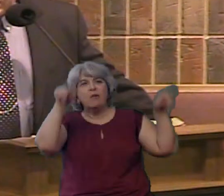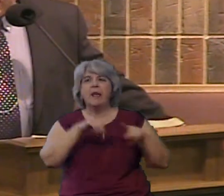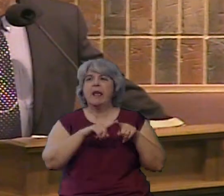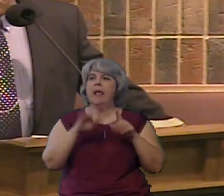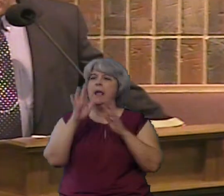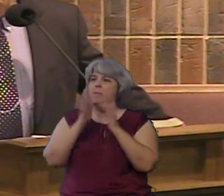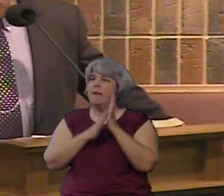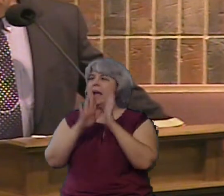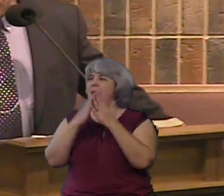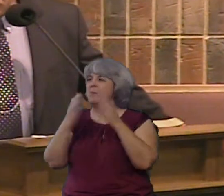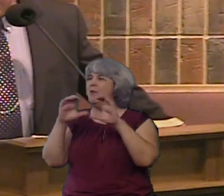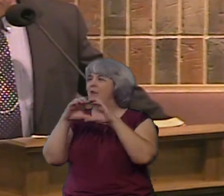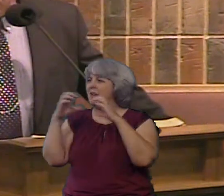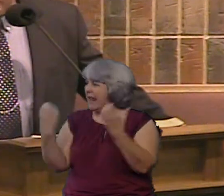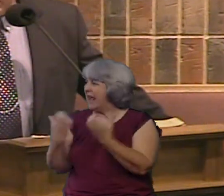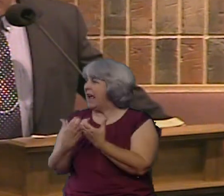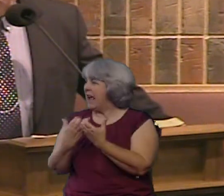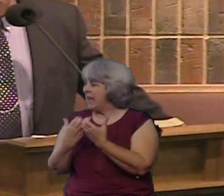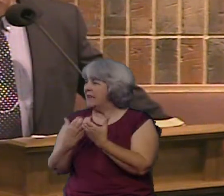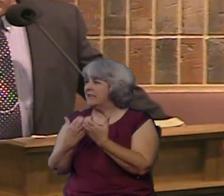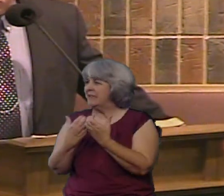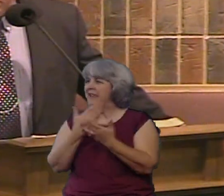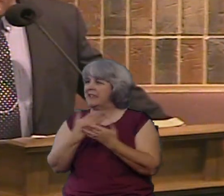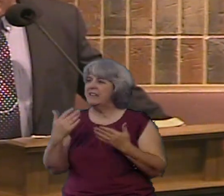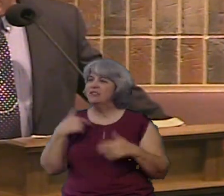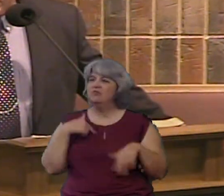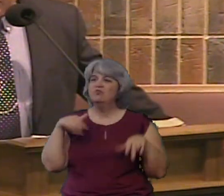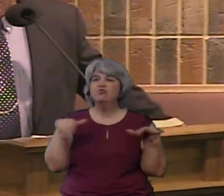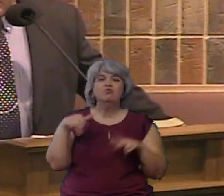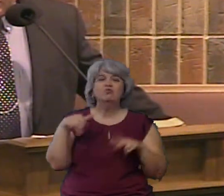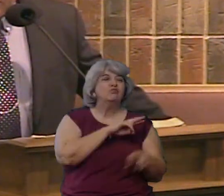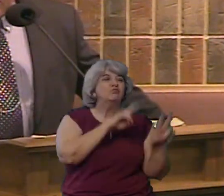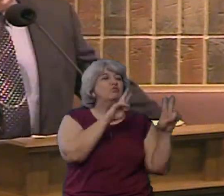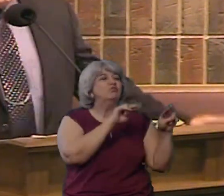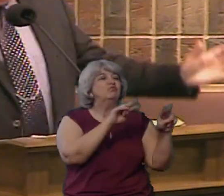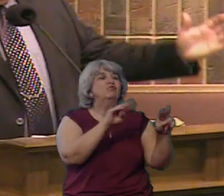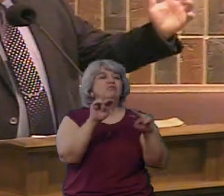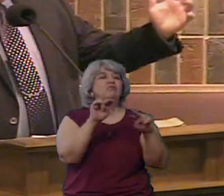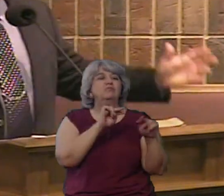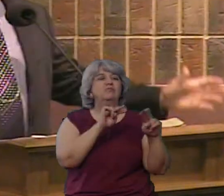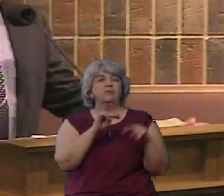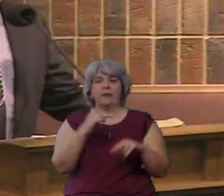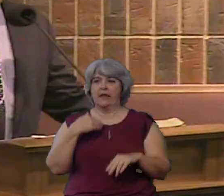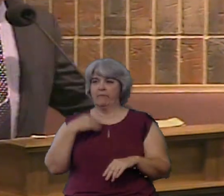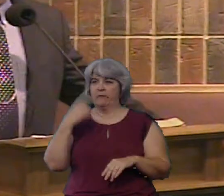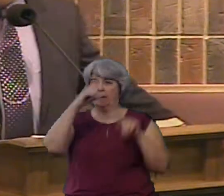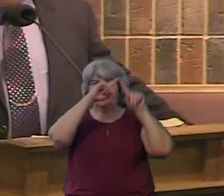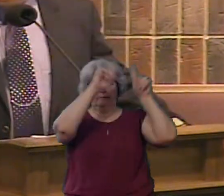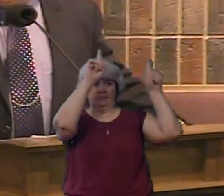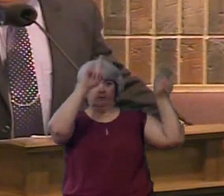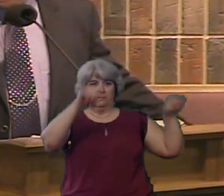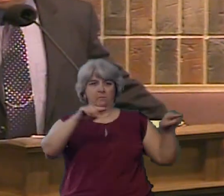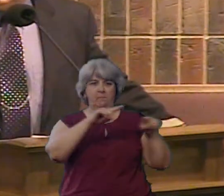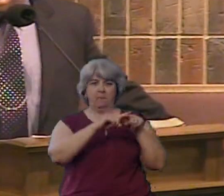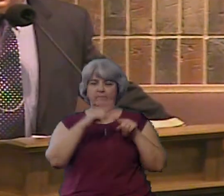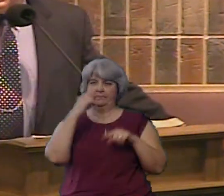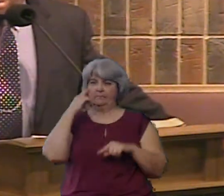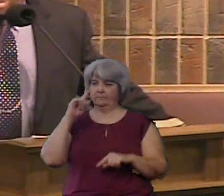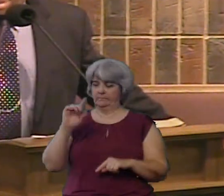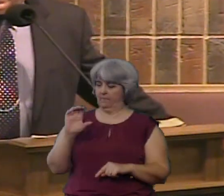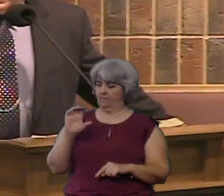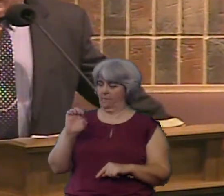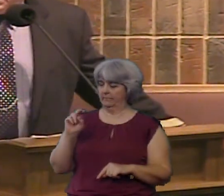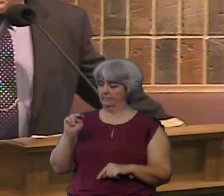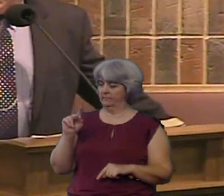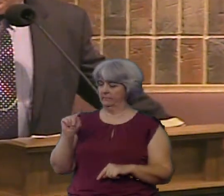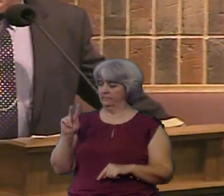materials that they had posted on the wall, because we had to move up and down the hallway as we moved things. And there was a board given over to Centurion of Scripture,